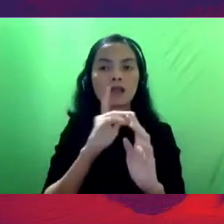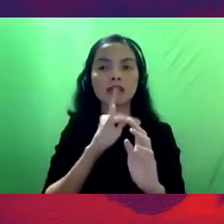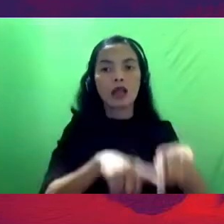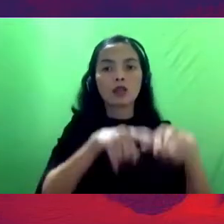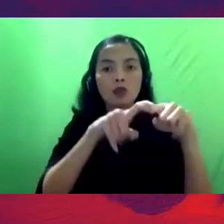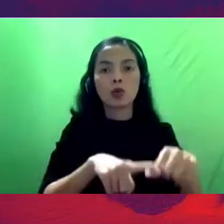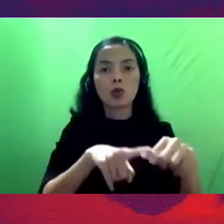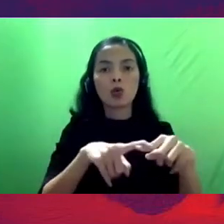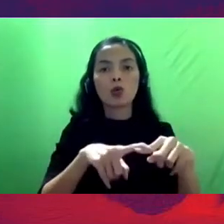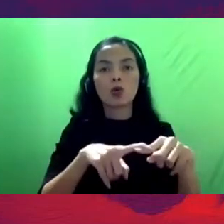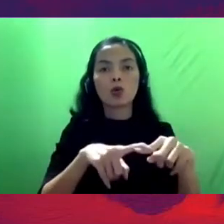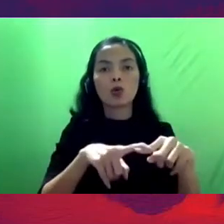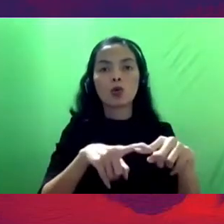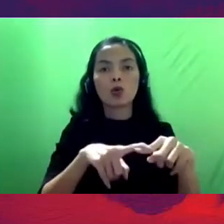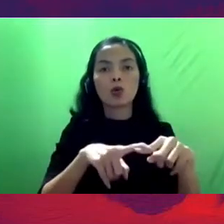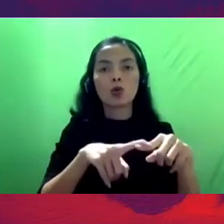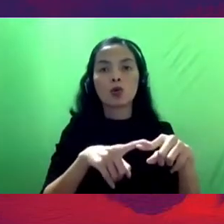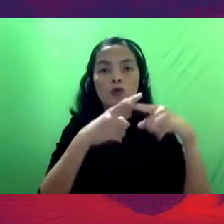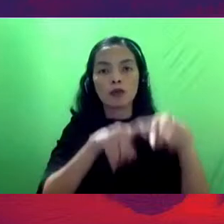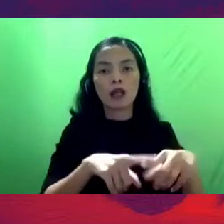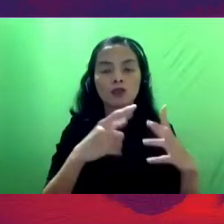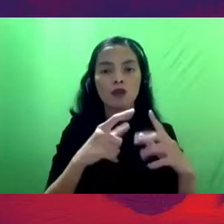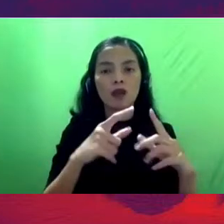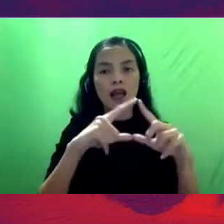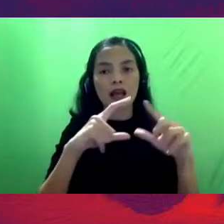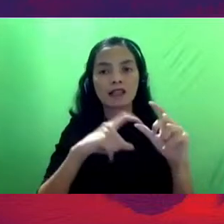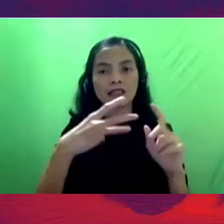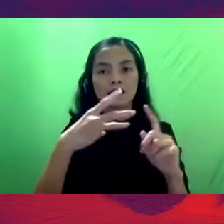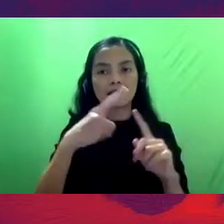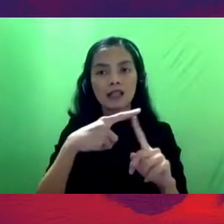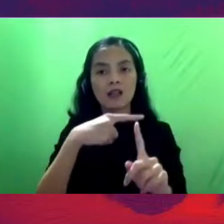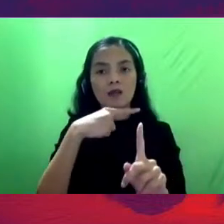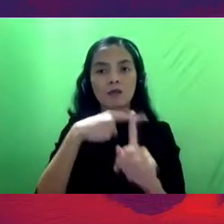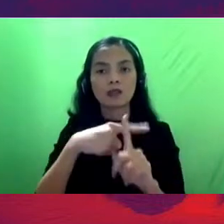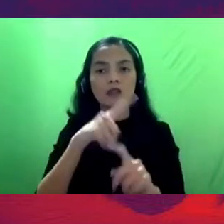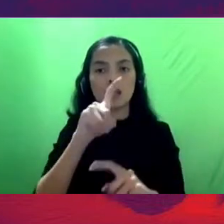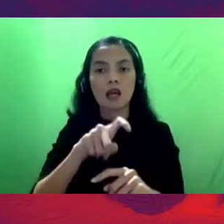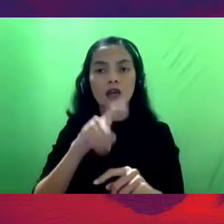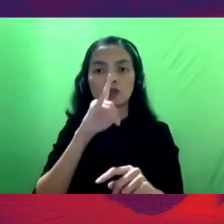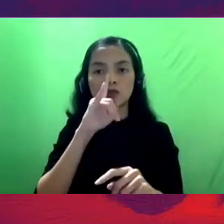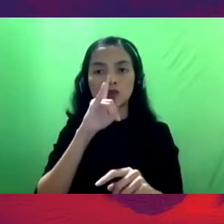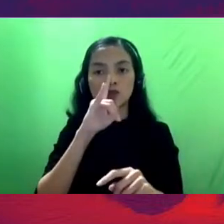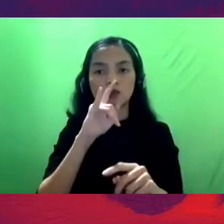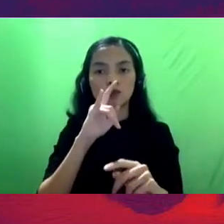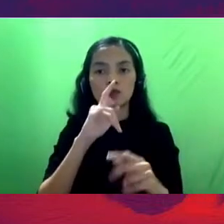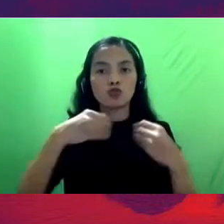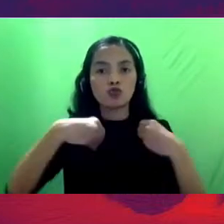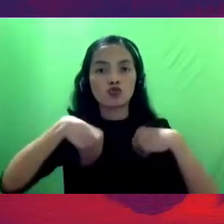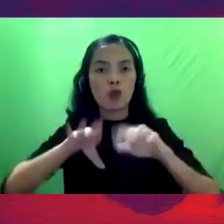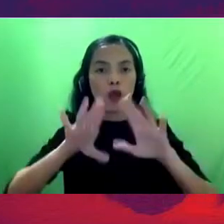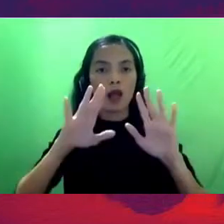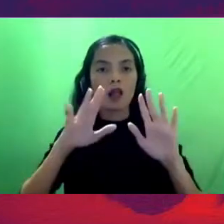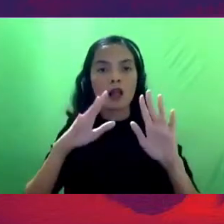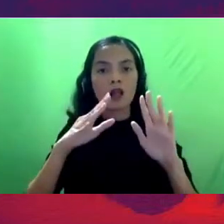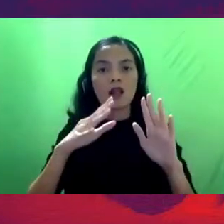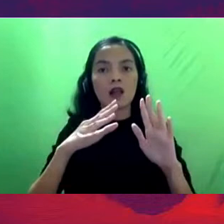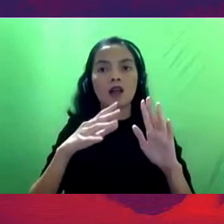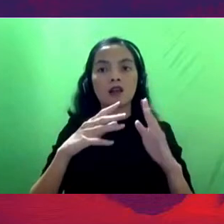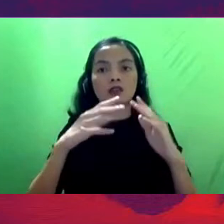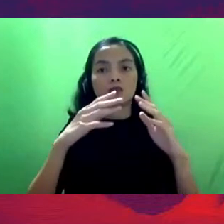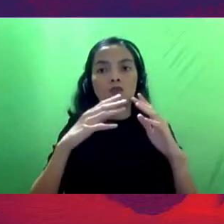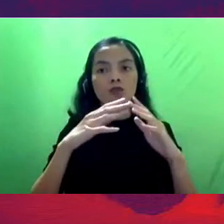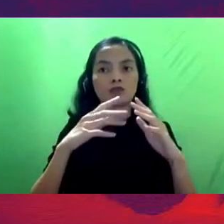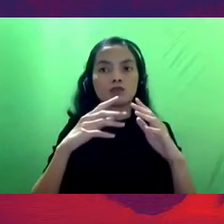assets and even have to sell their own properties to finance their daily needs. And